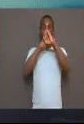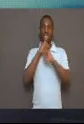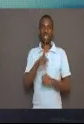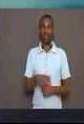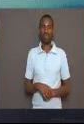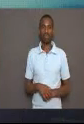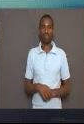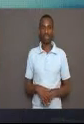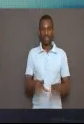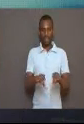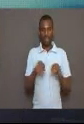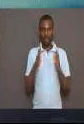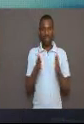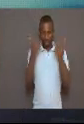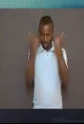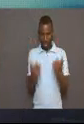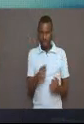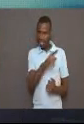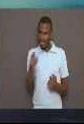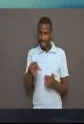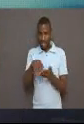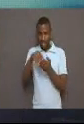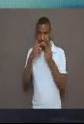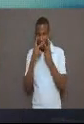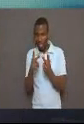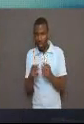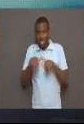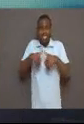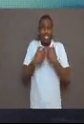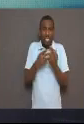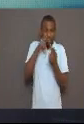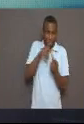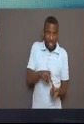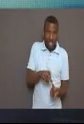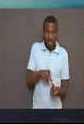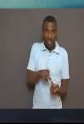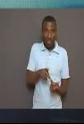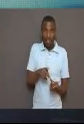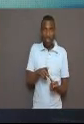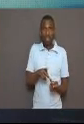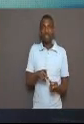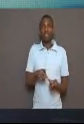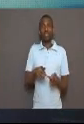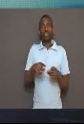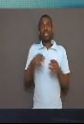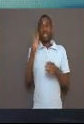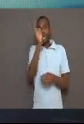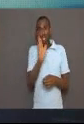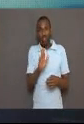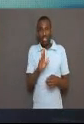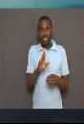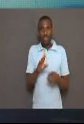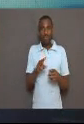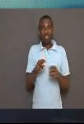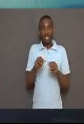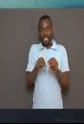Students, you have seen how pressure can be used to measure and move gases and